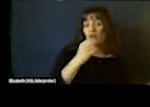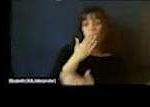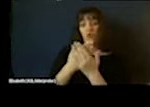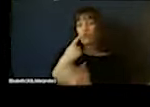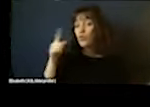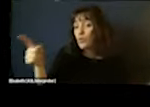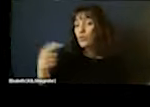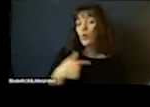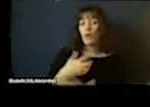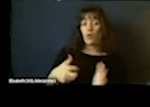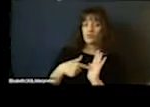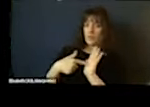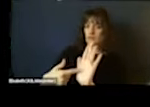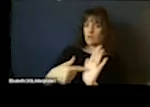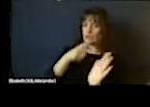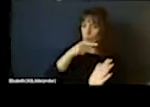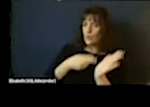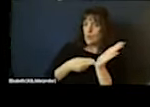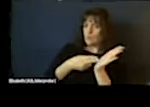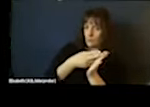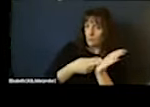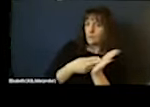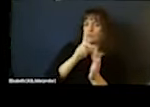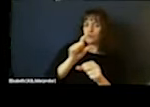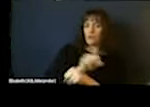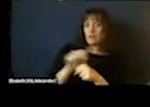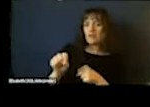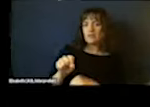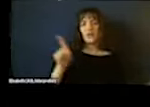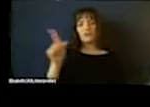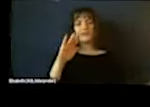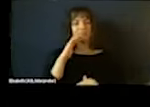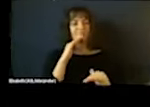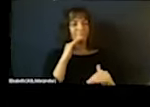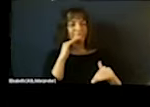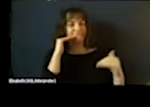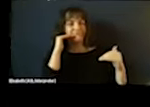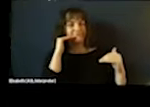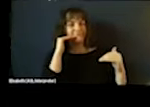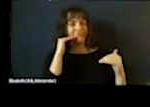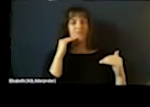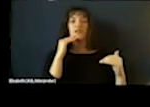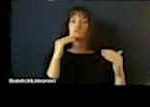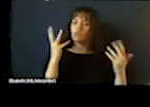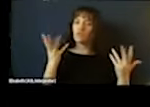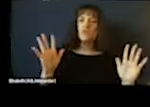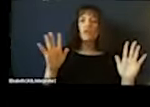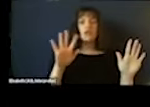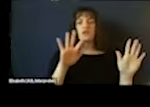me. And after all these things happened, after all my flights gone, and then came back,